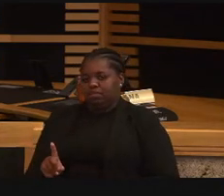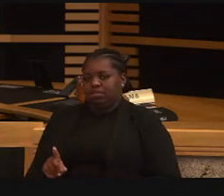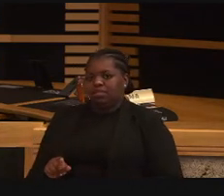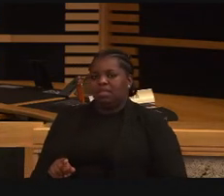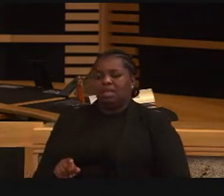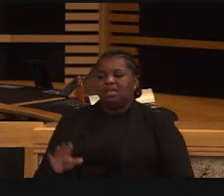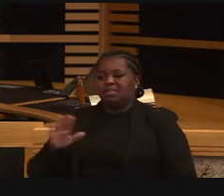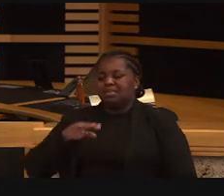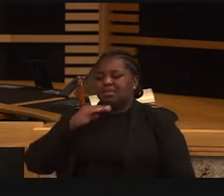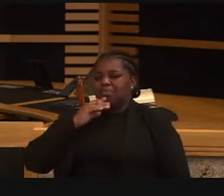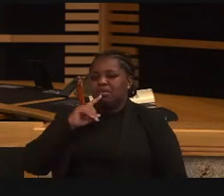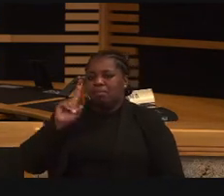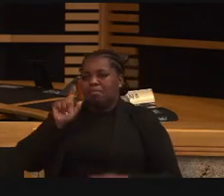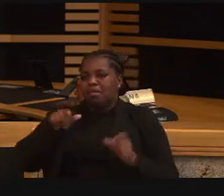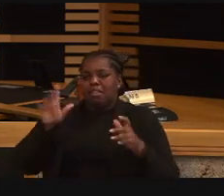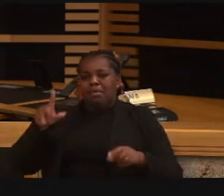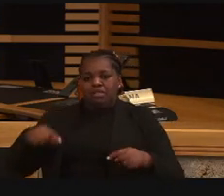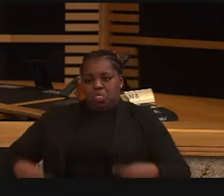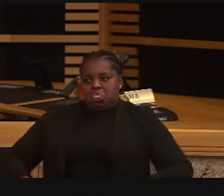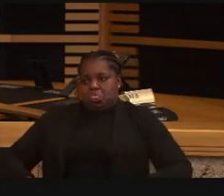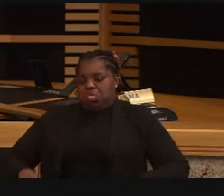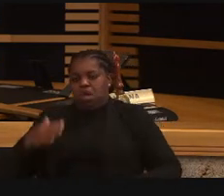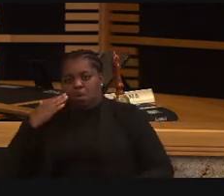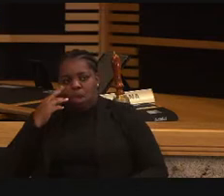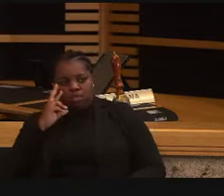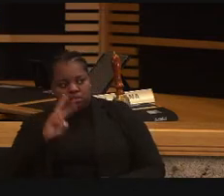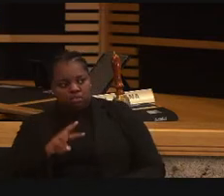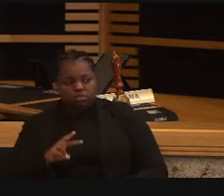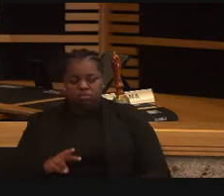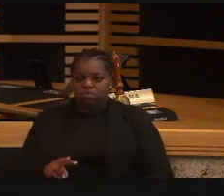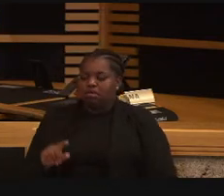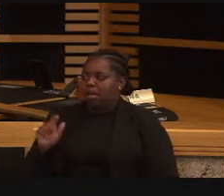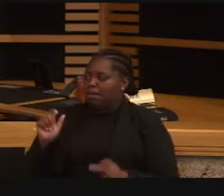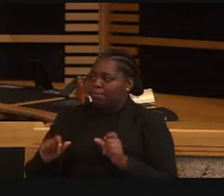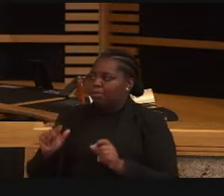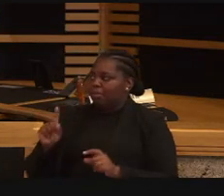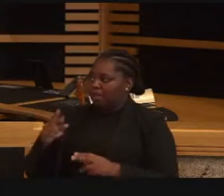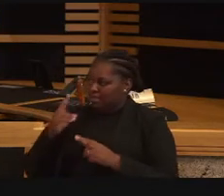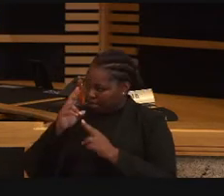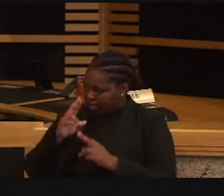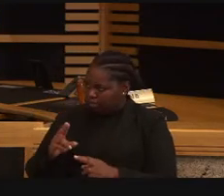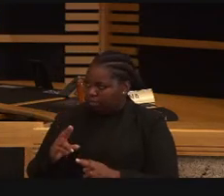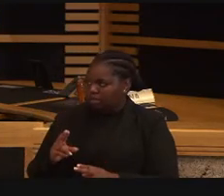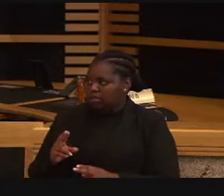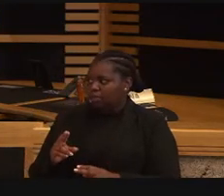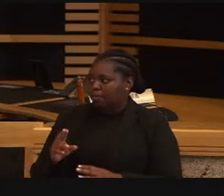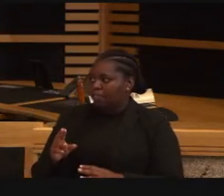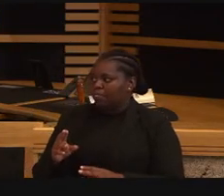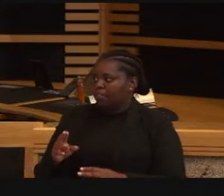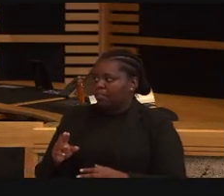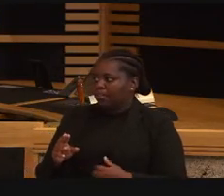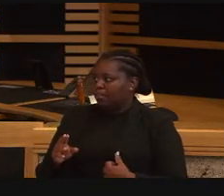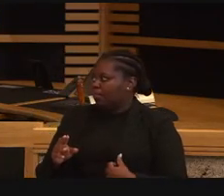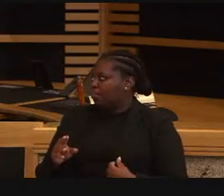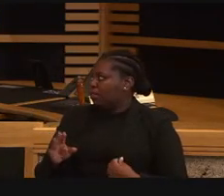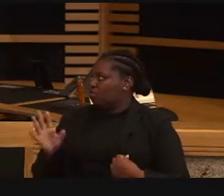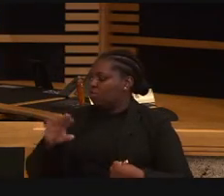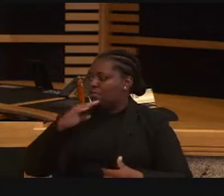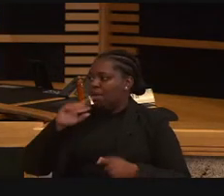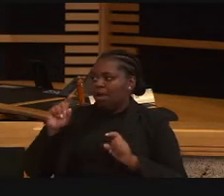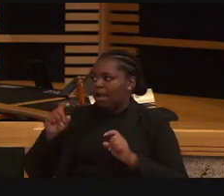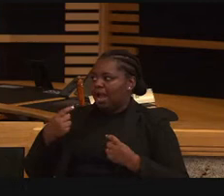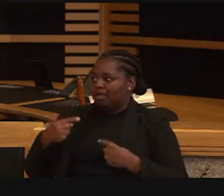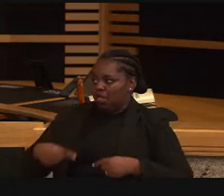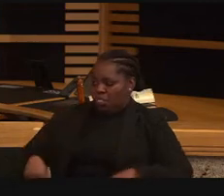you. People must respect you. Yes. It's not a question of being feared. People